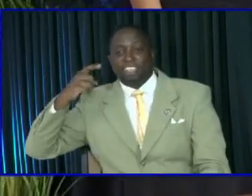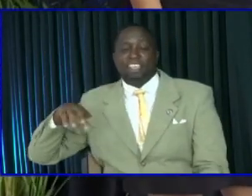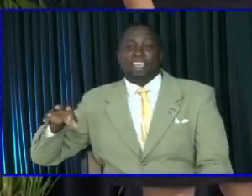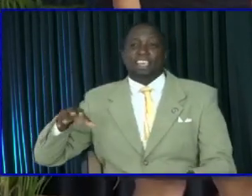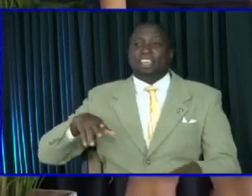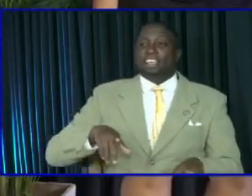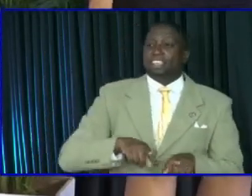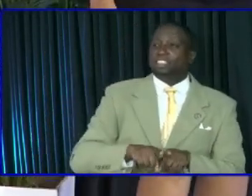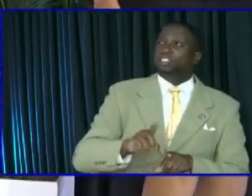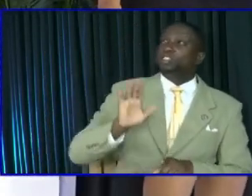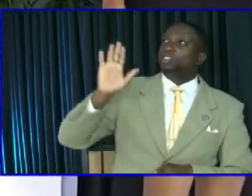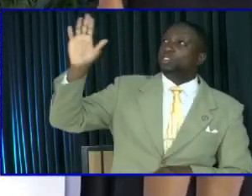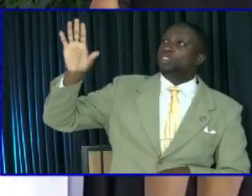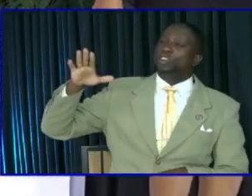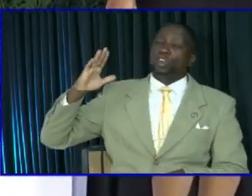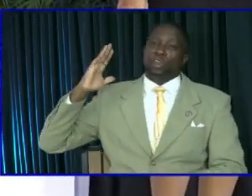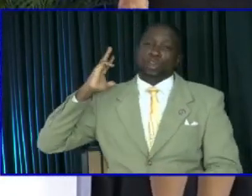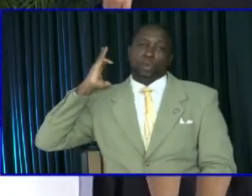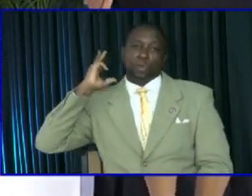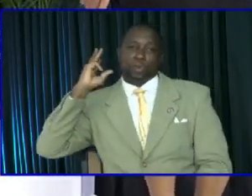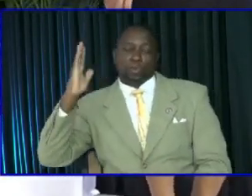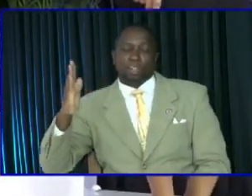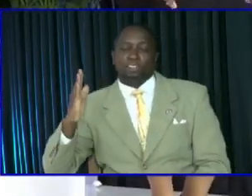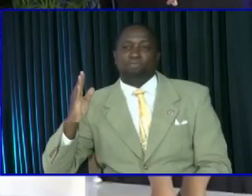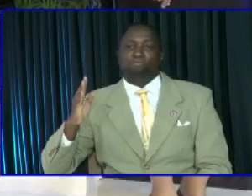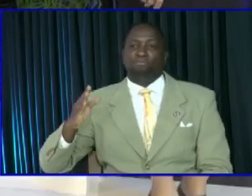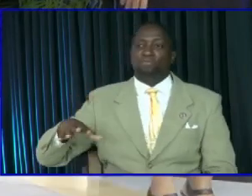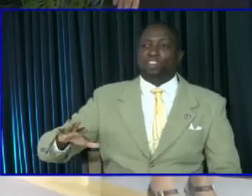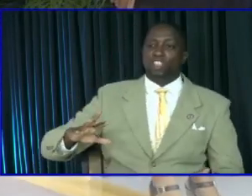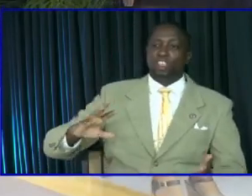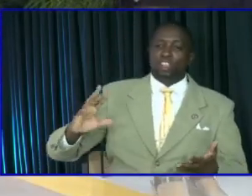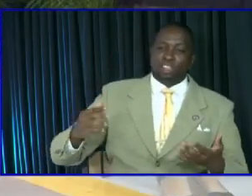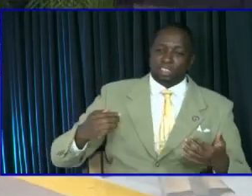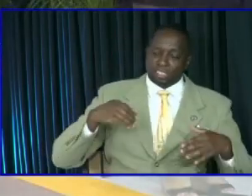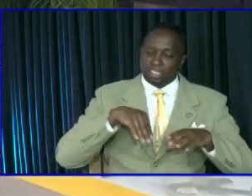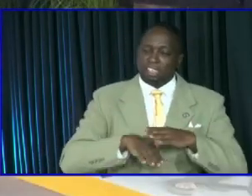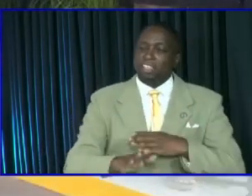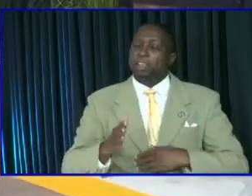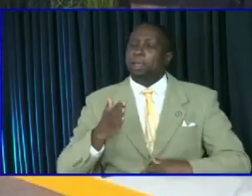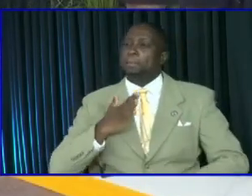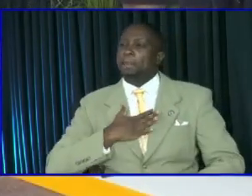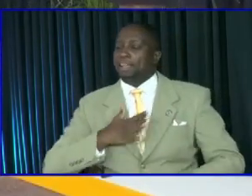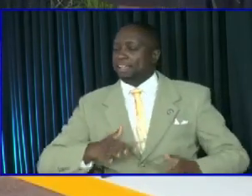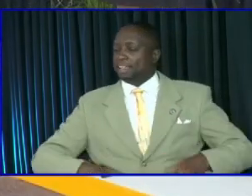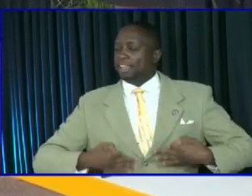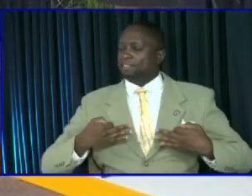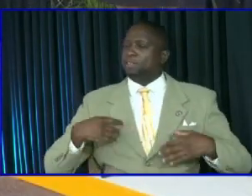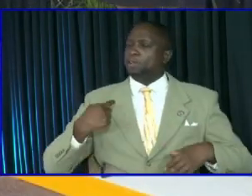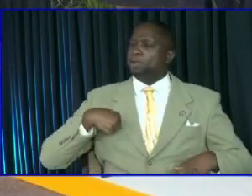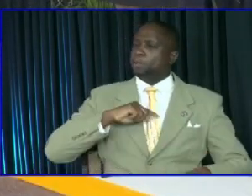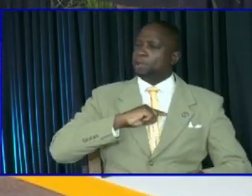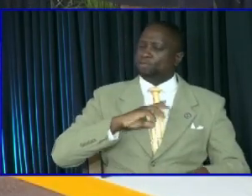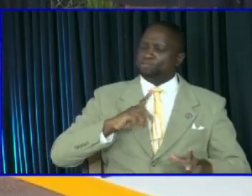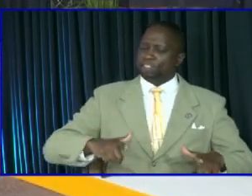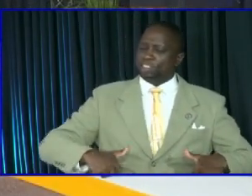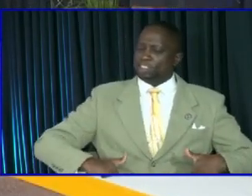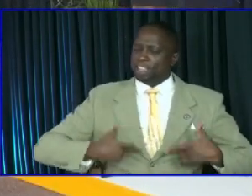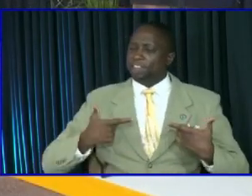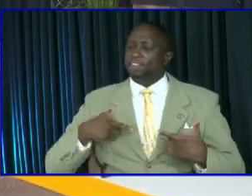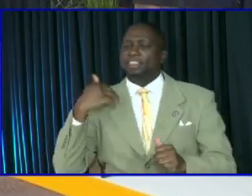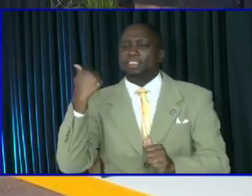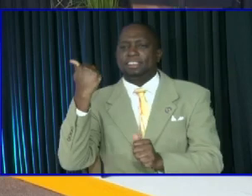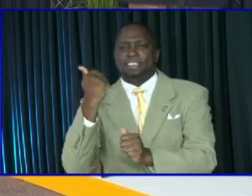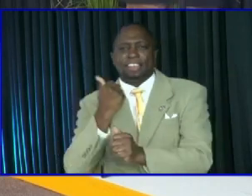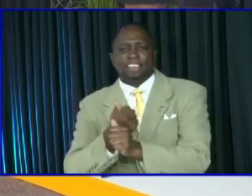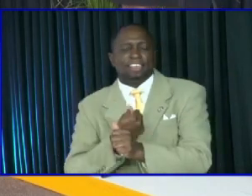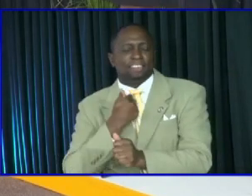will unfolds in my life. We're living every